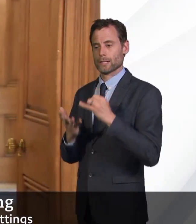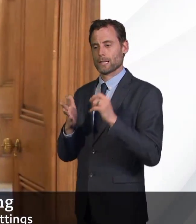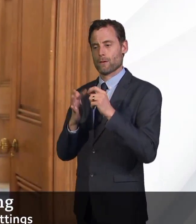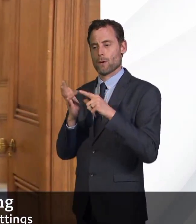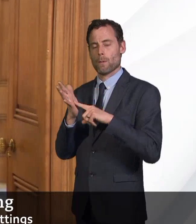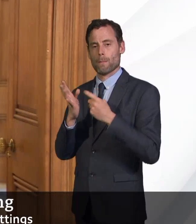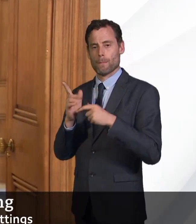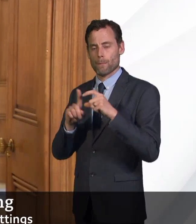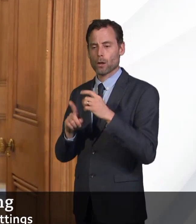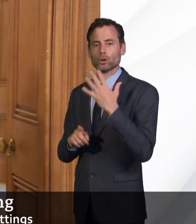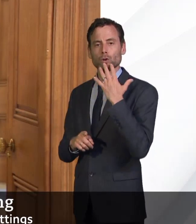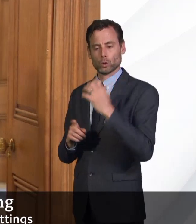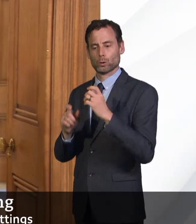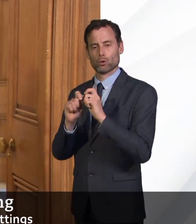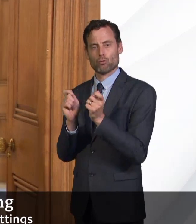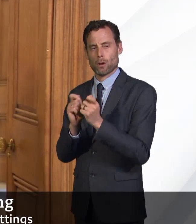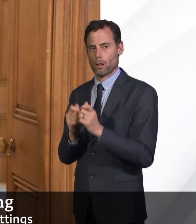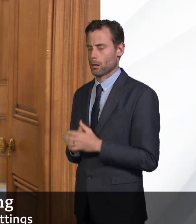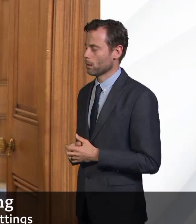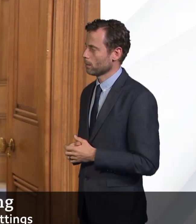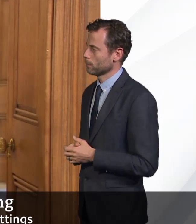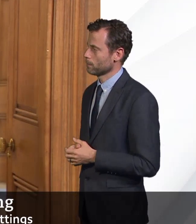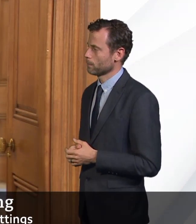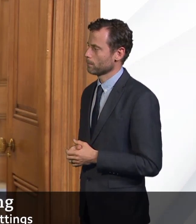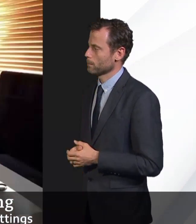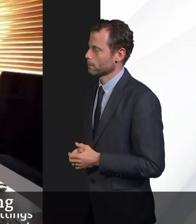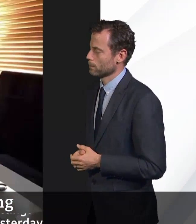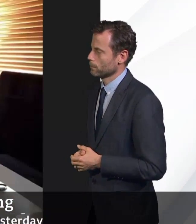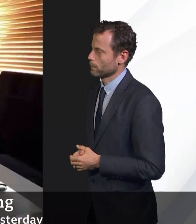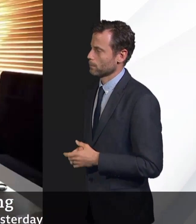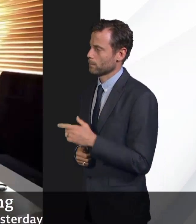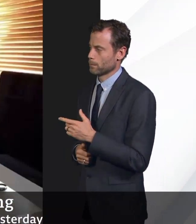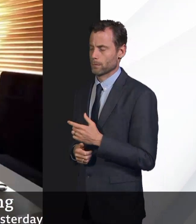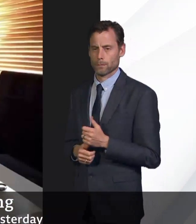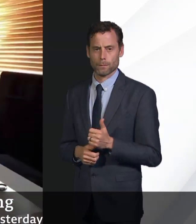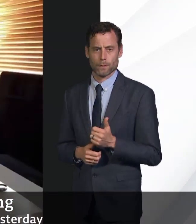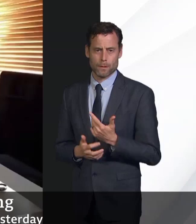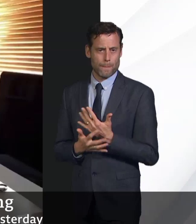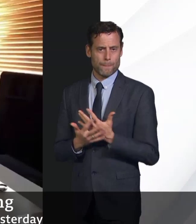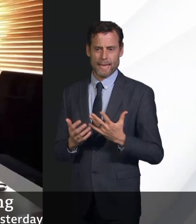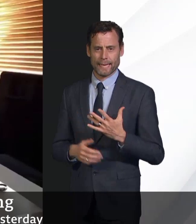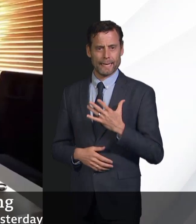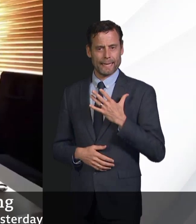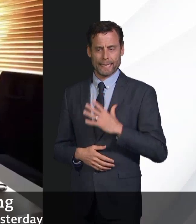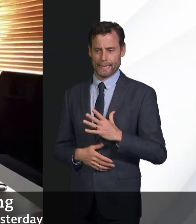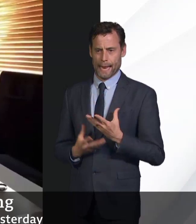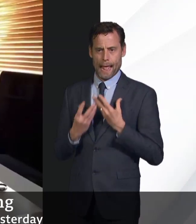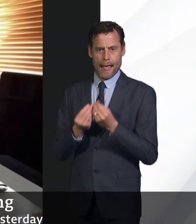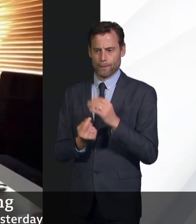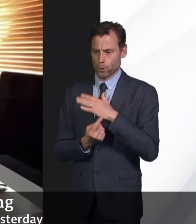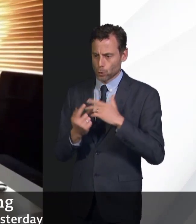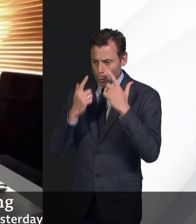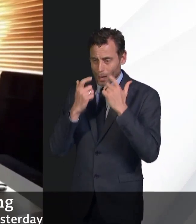the Jewish Chronicle. Hi. Many people rely on charities for social care, and